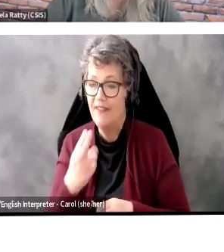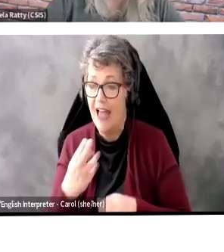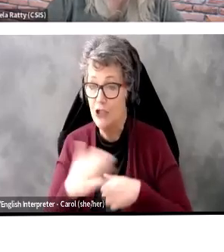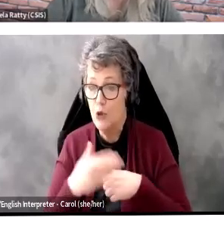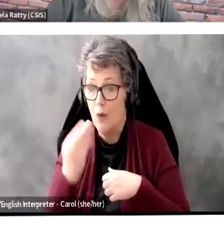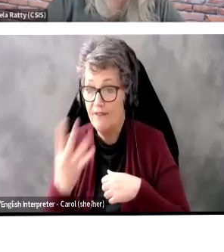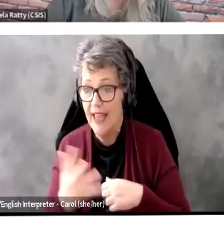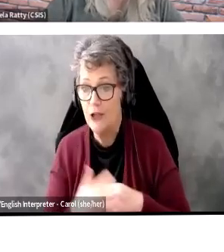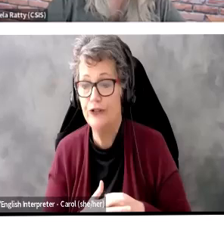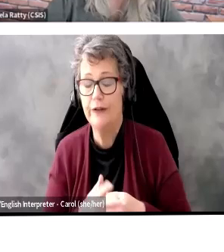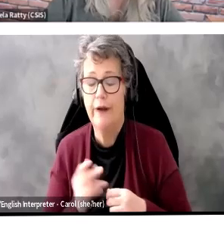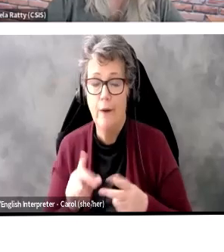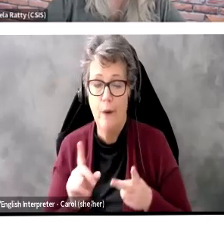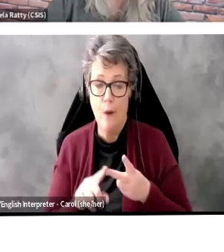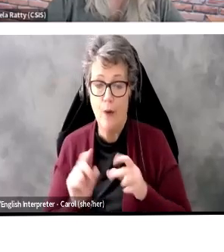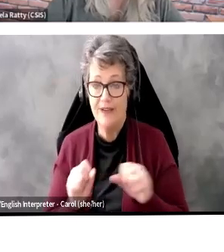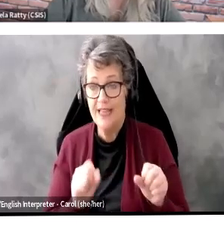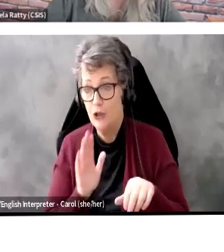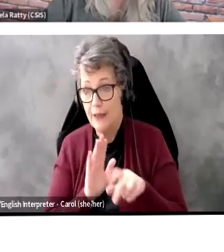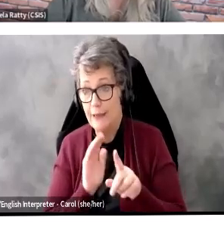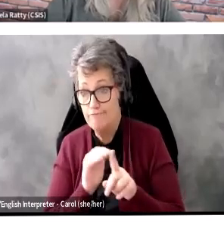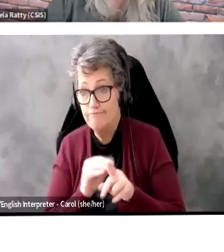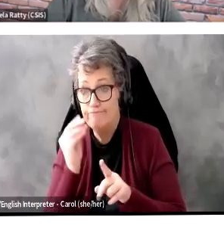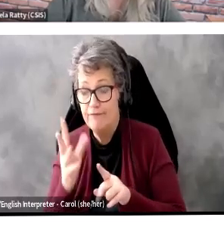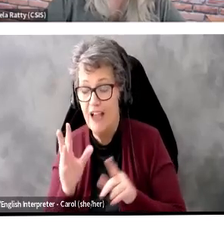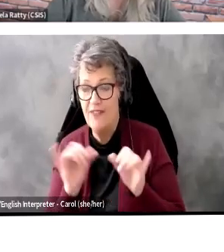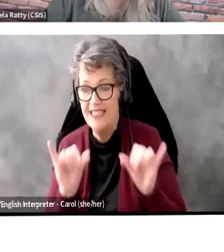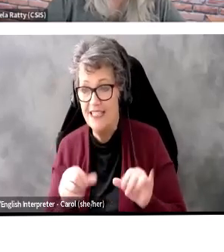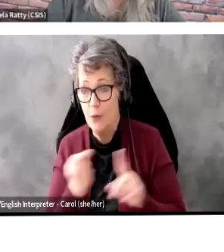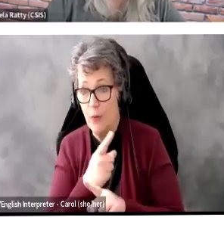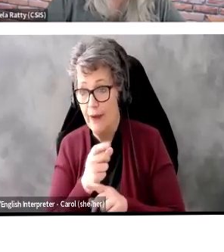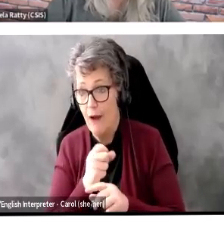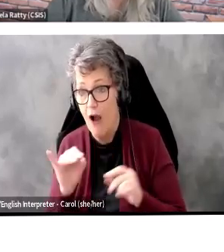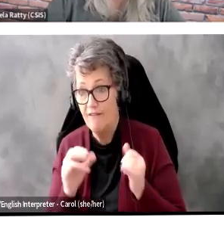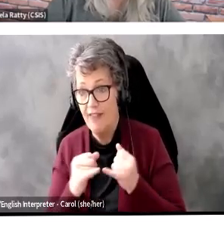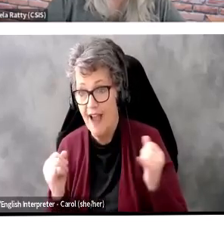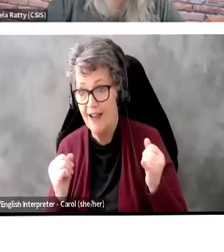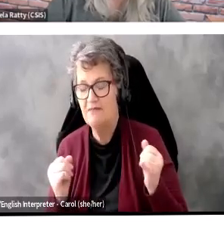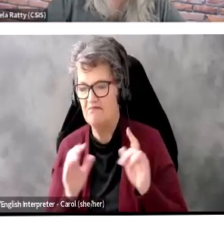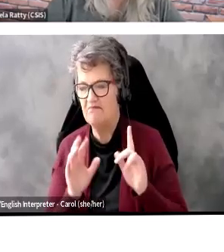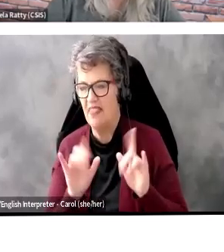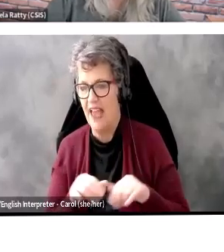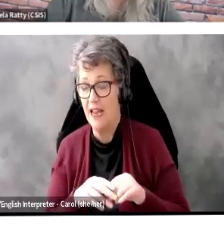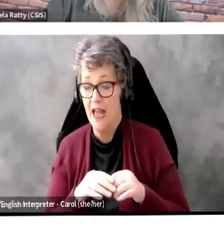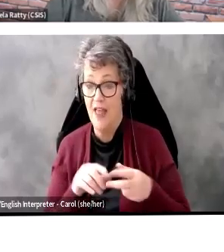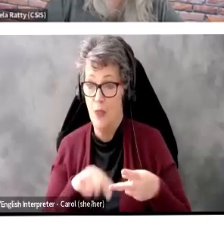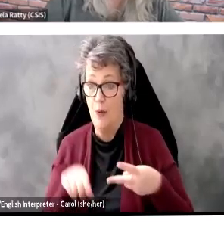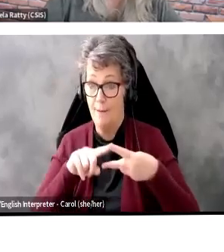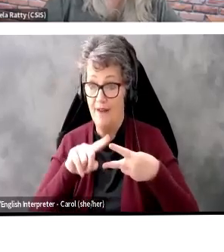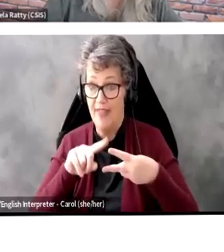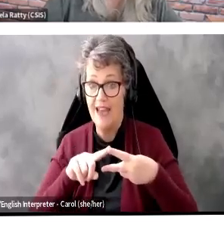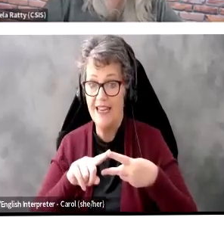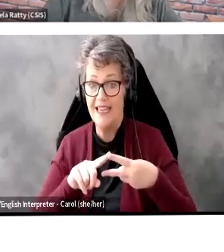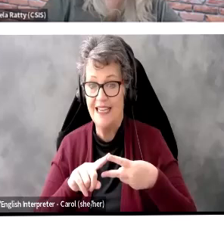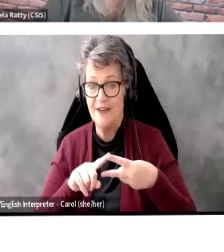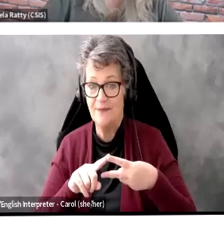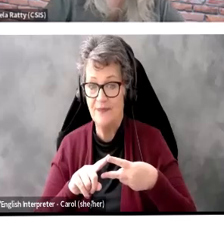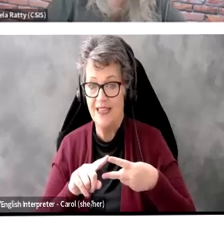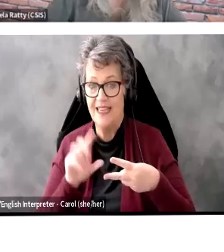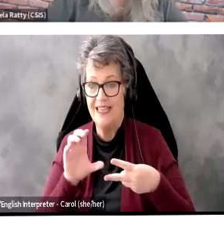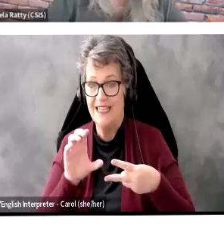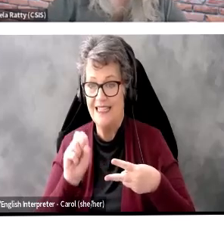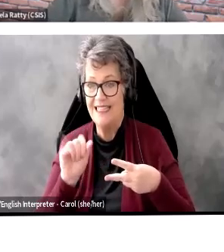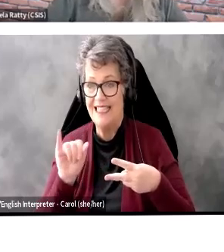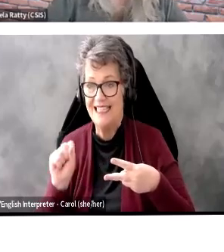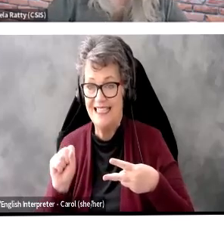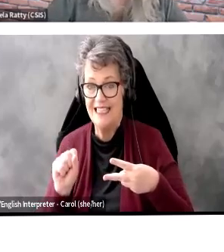notifications or potentially notifications of the system going offline, that sort of thing. The one above that is the CSIS two-way